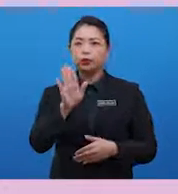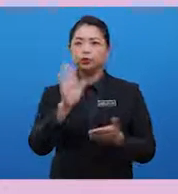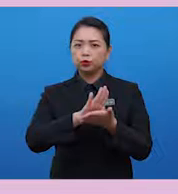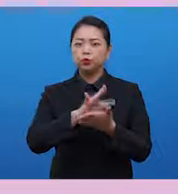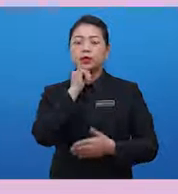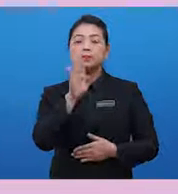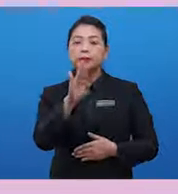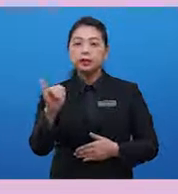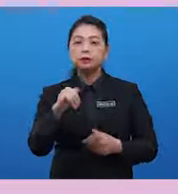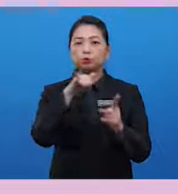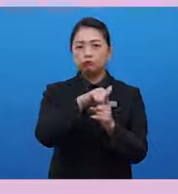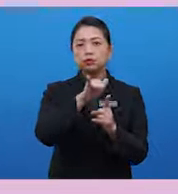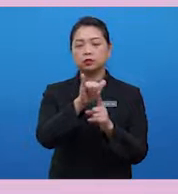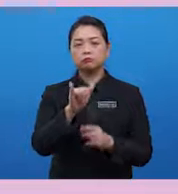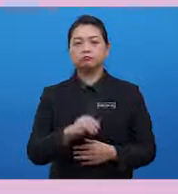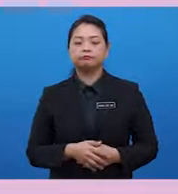bullied?